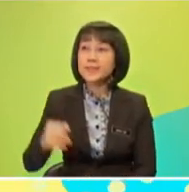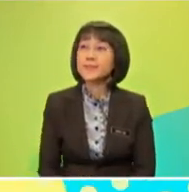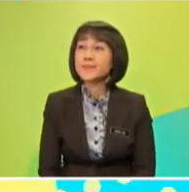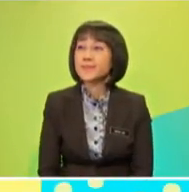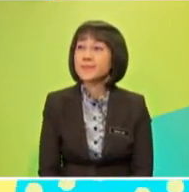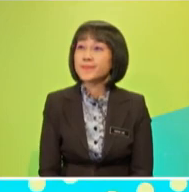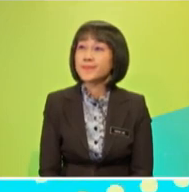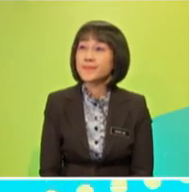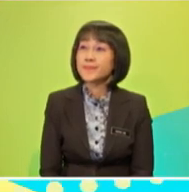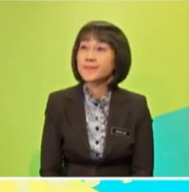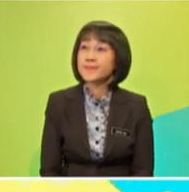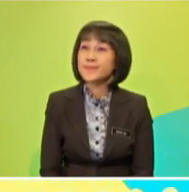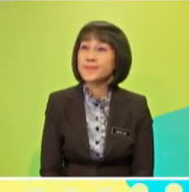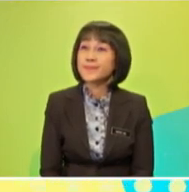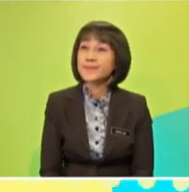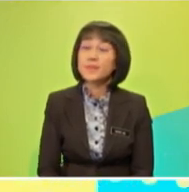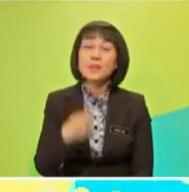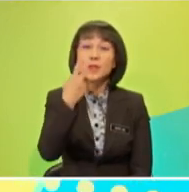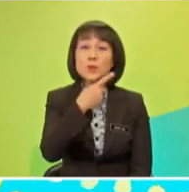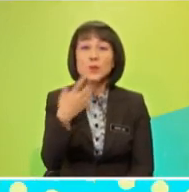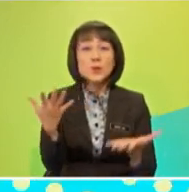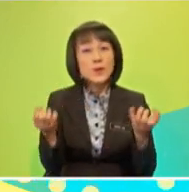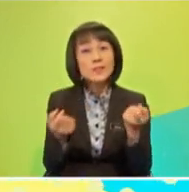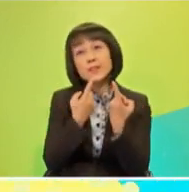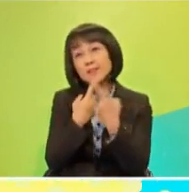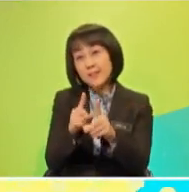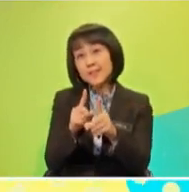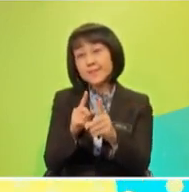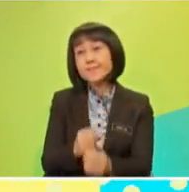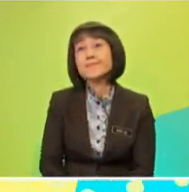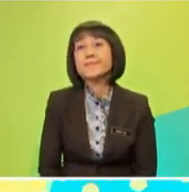What's he doing? Very good. And who's answering that?